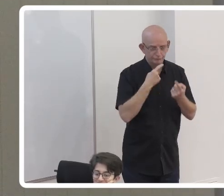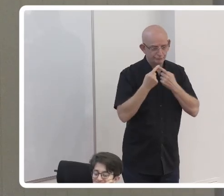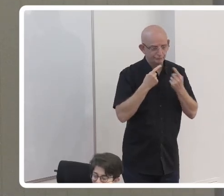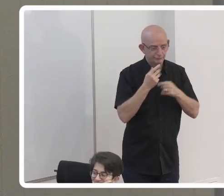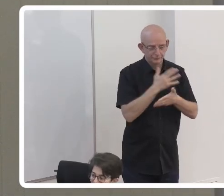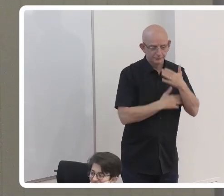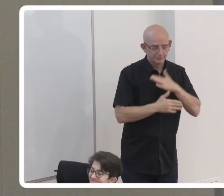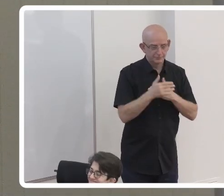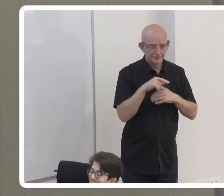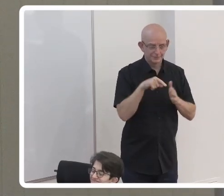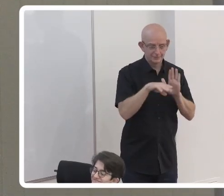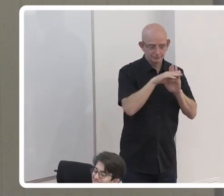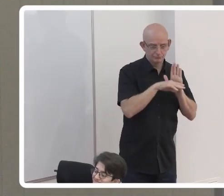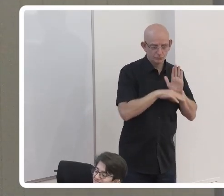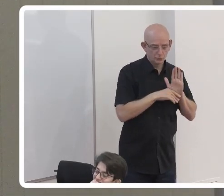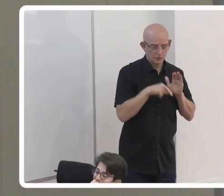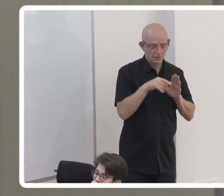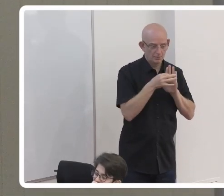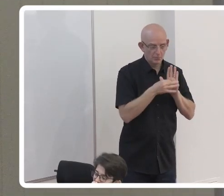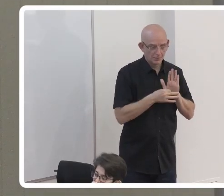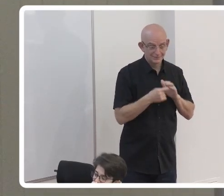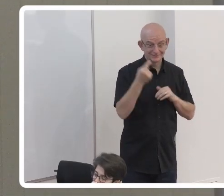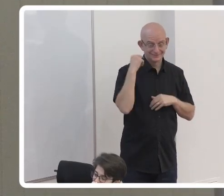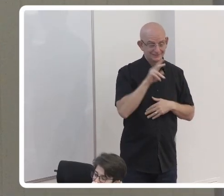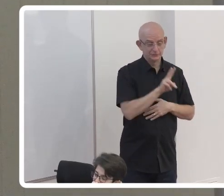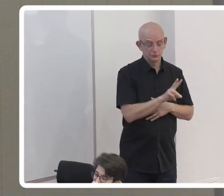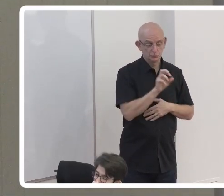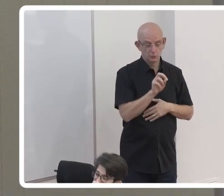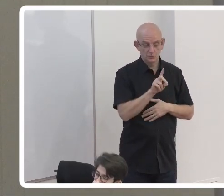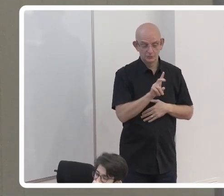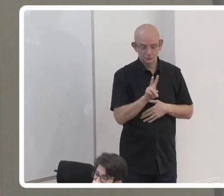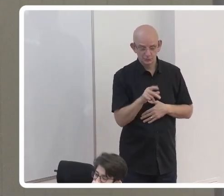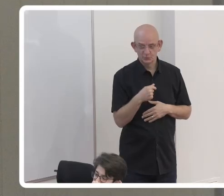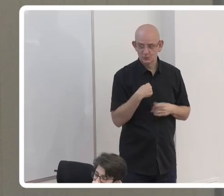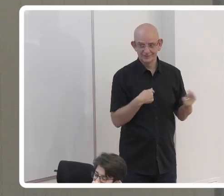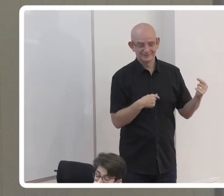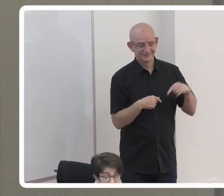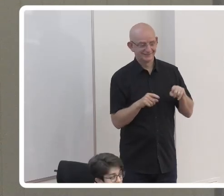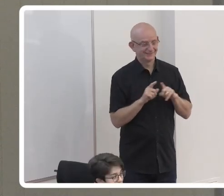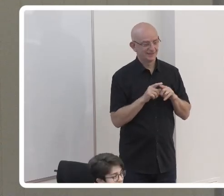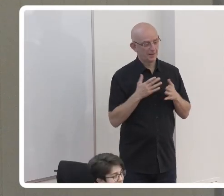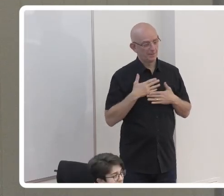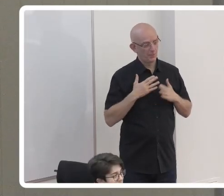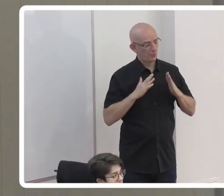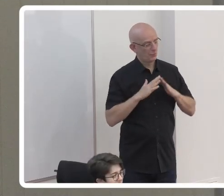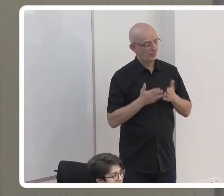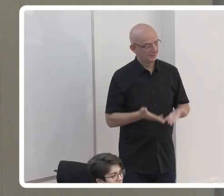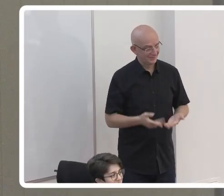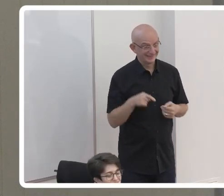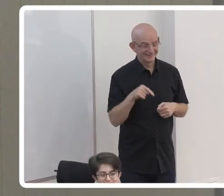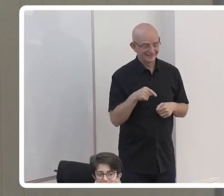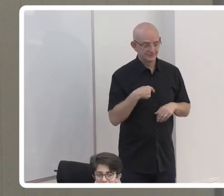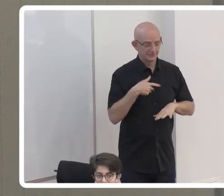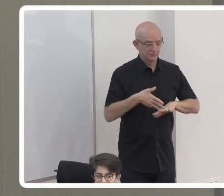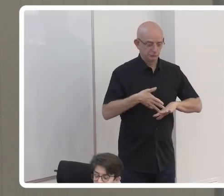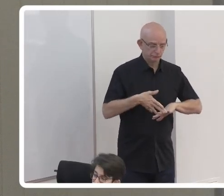It is here that I built the foundation for the work that I have done on disability rights ever since, supported